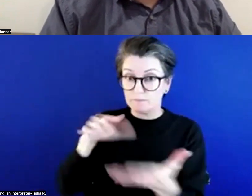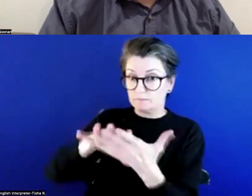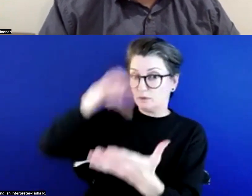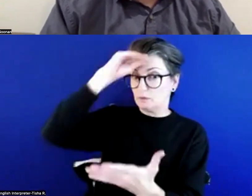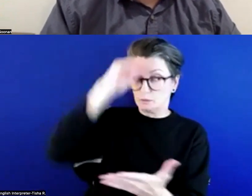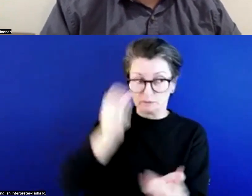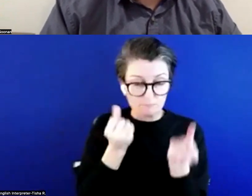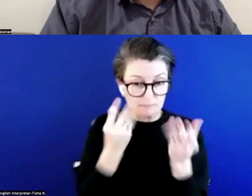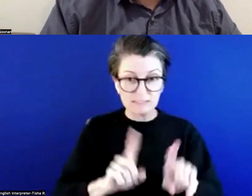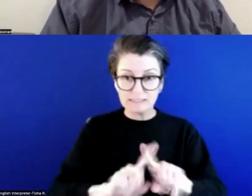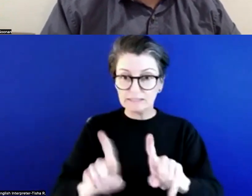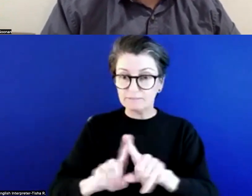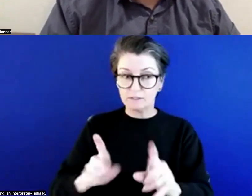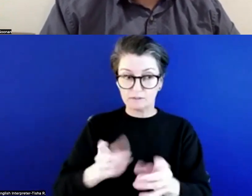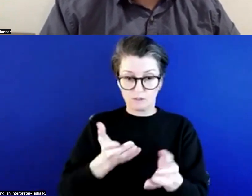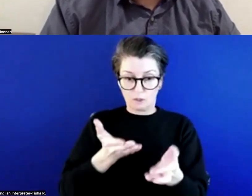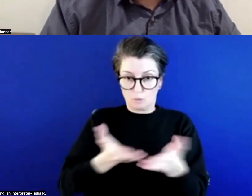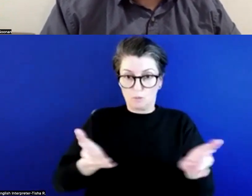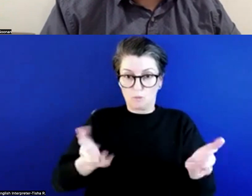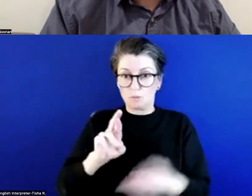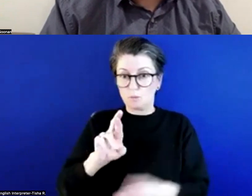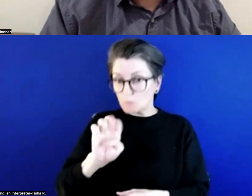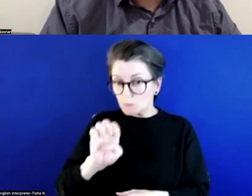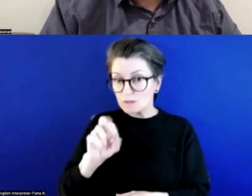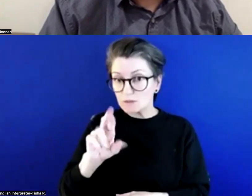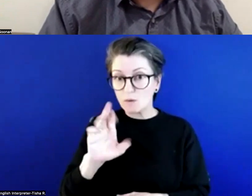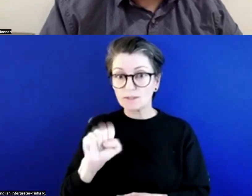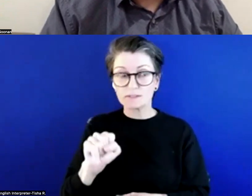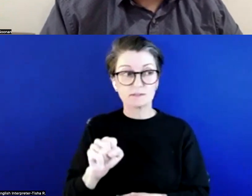different resources that were given to me as I was transitioning out that,